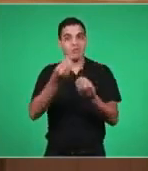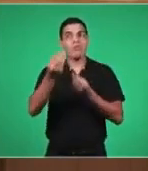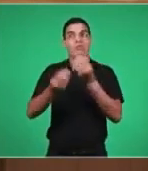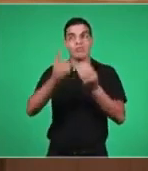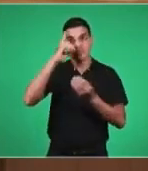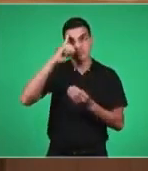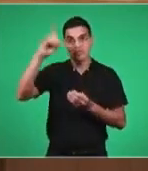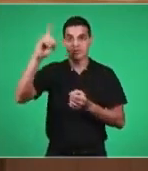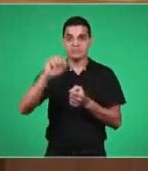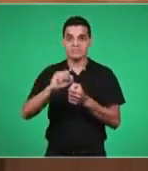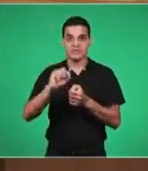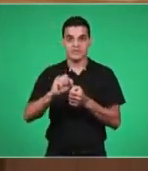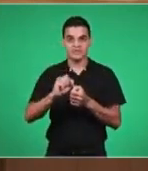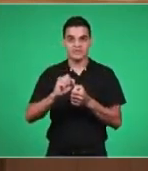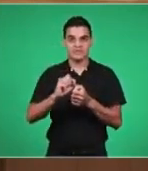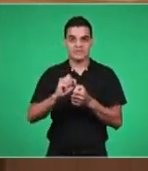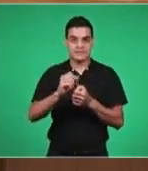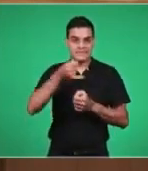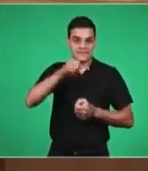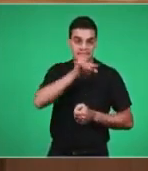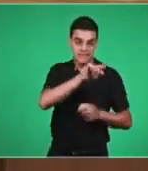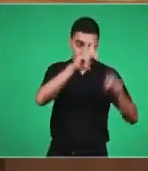We see how the Lord does things.